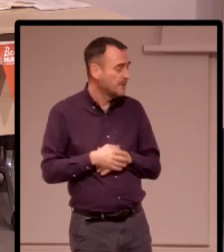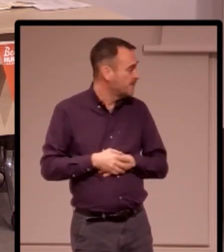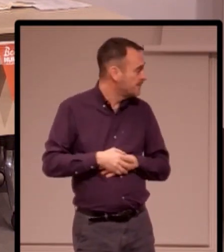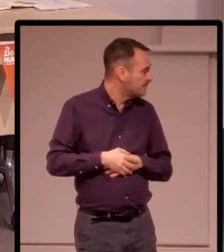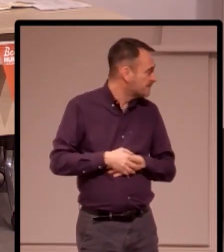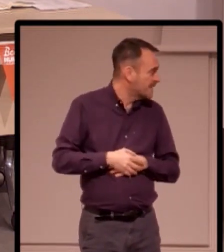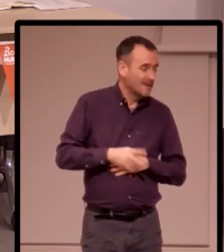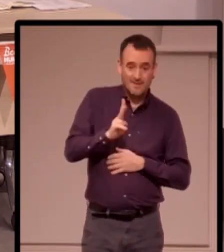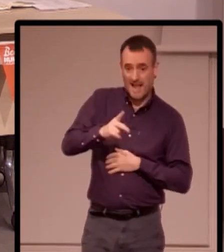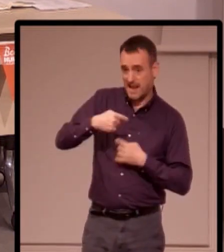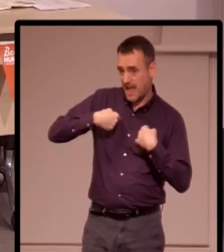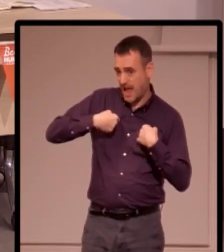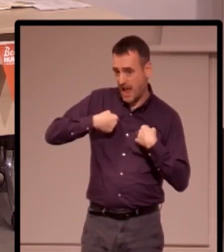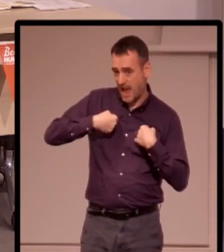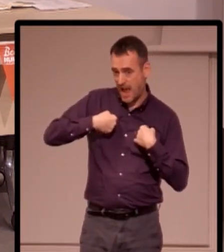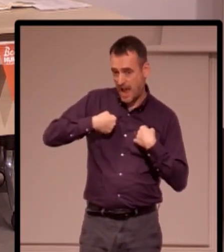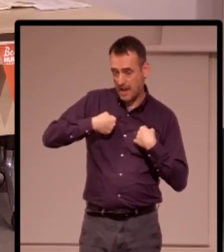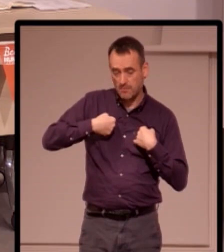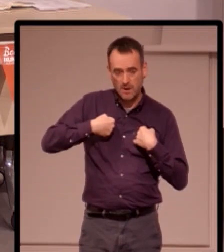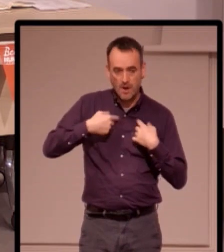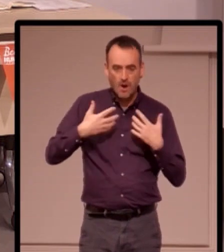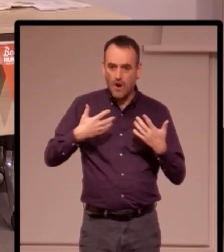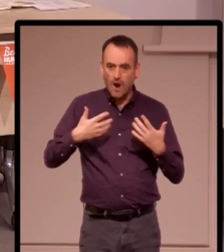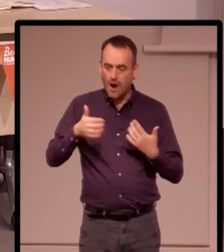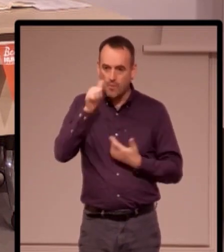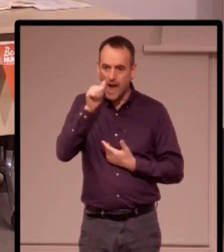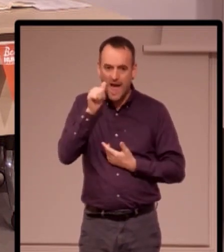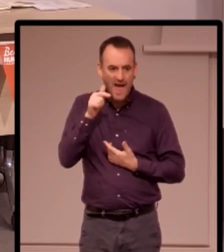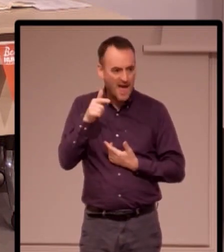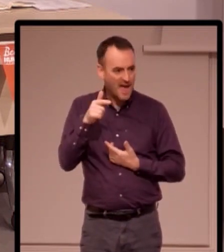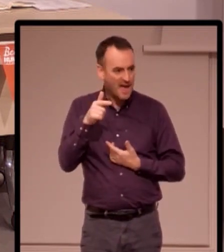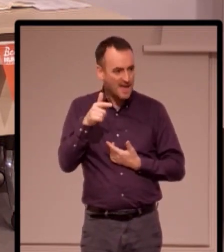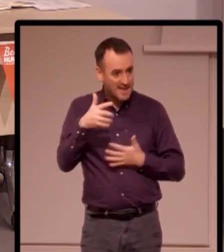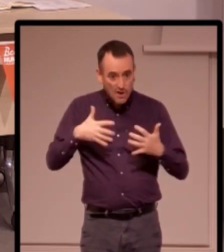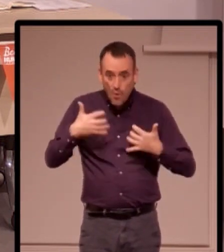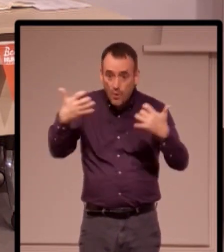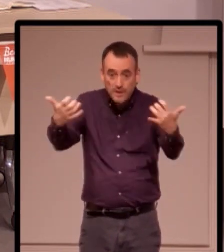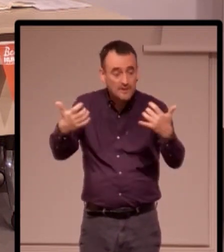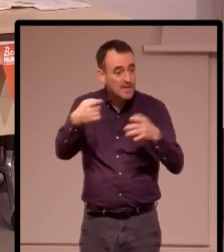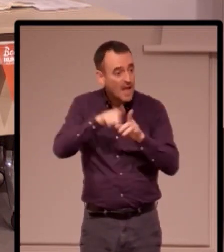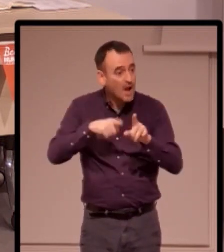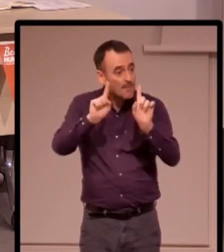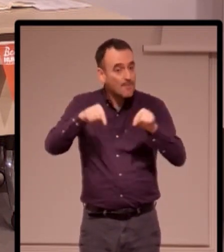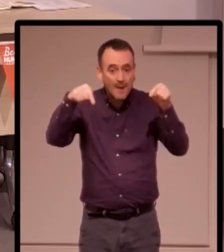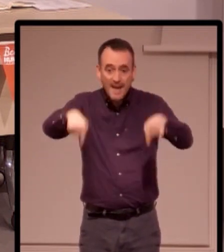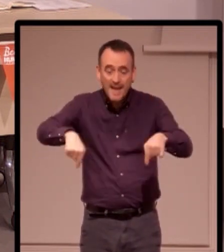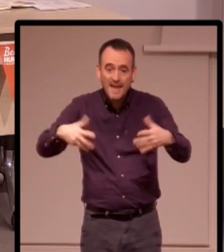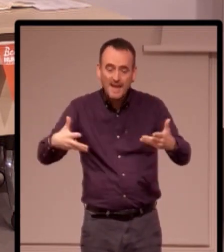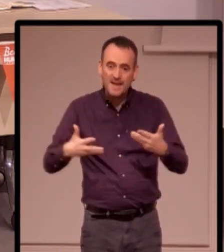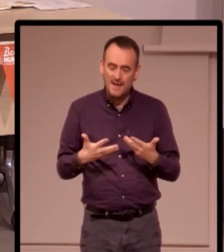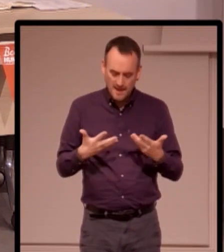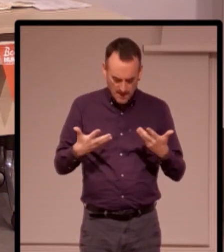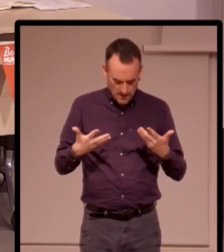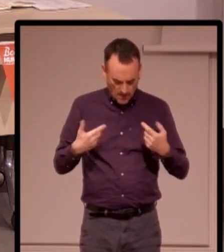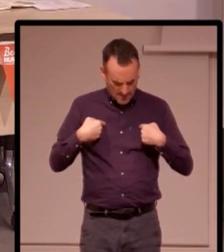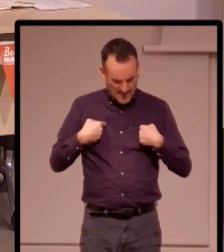Again, I'm possibly not, I'm very aware we've got kind of children, like young people in the audience, and there's something within me that very much feels